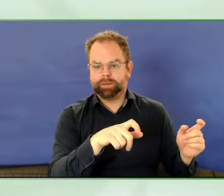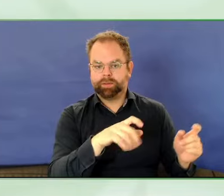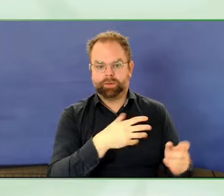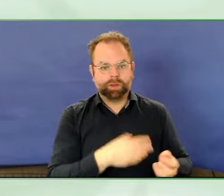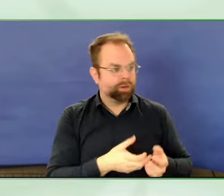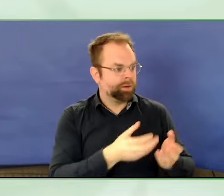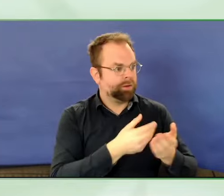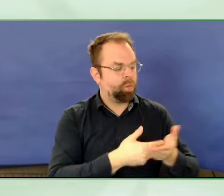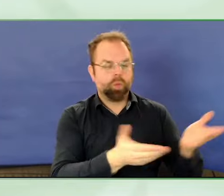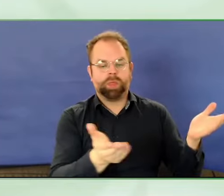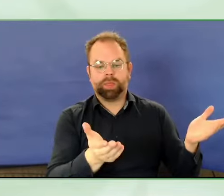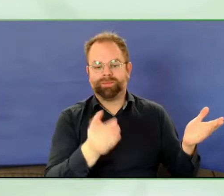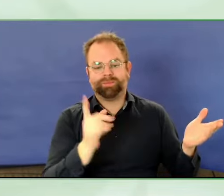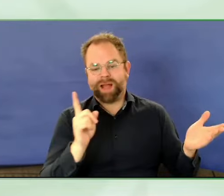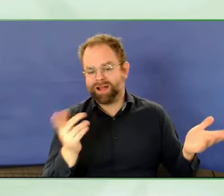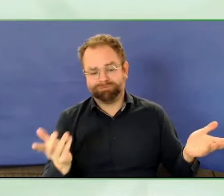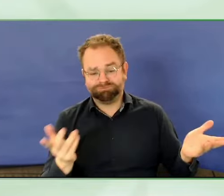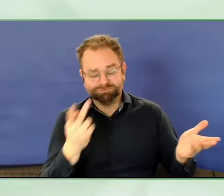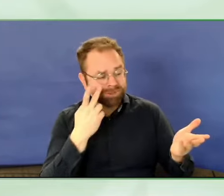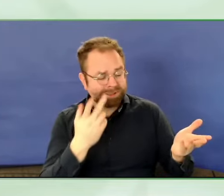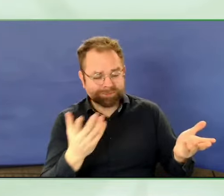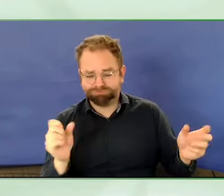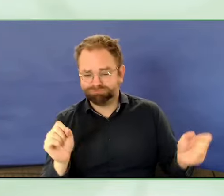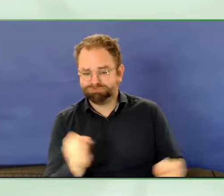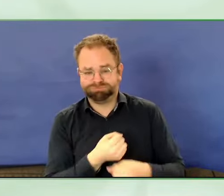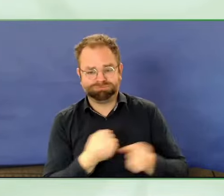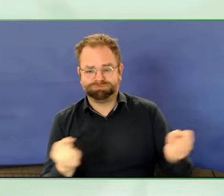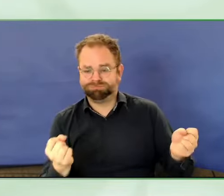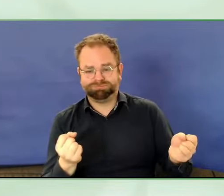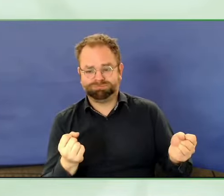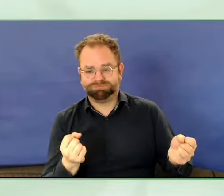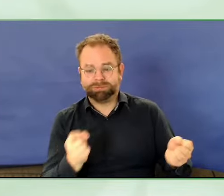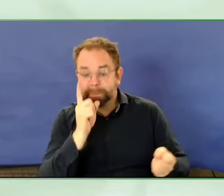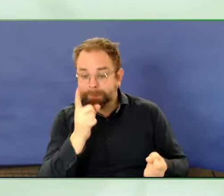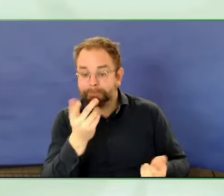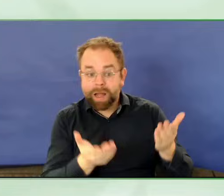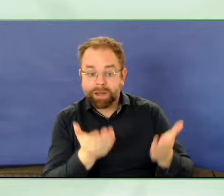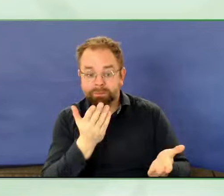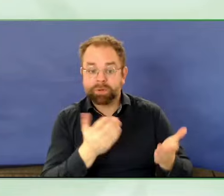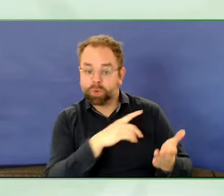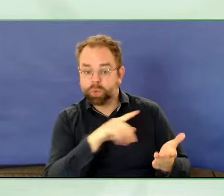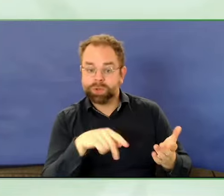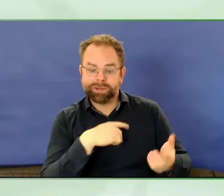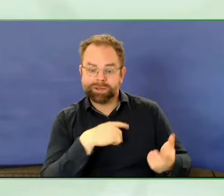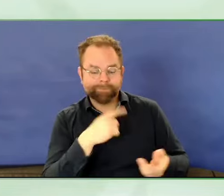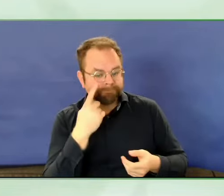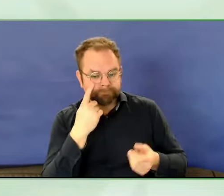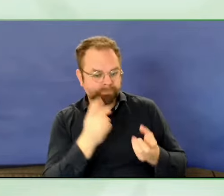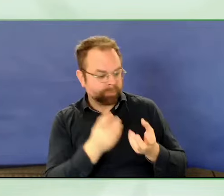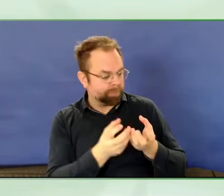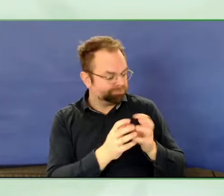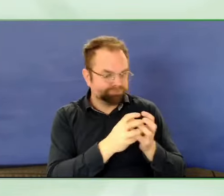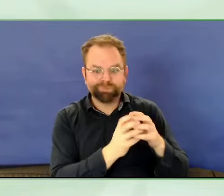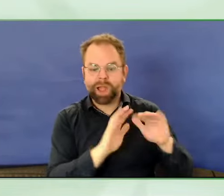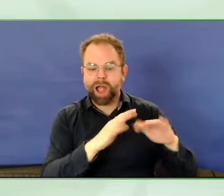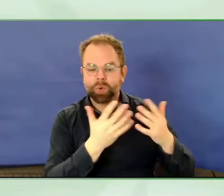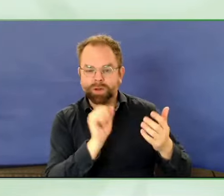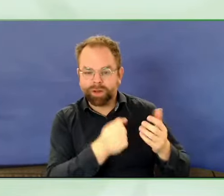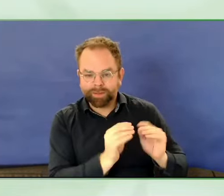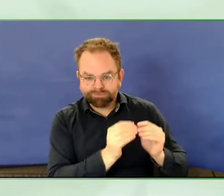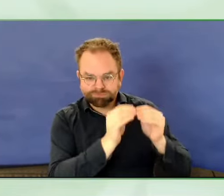about is to having in the future kind of like a digital wardrobe where you can go in, anybody, any person of any